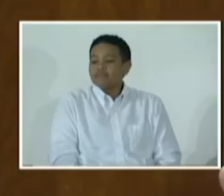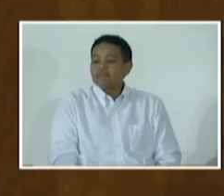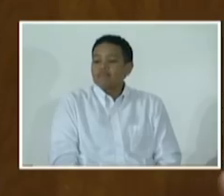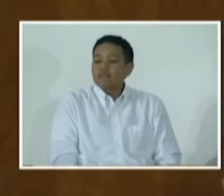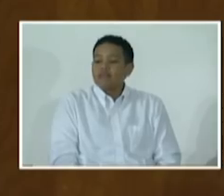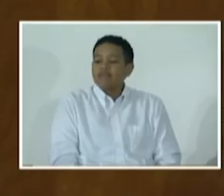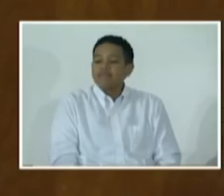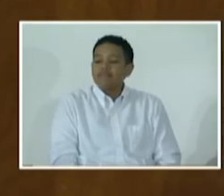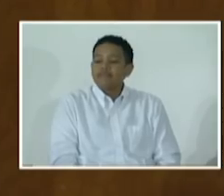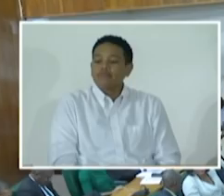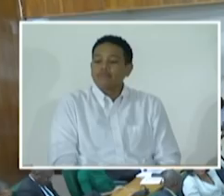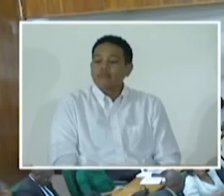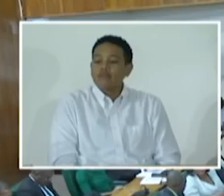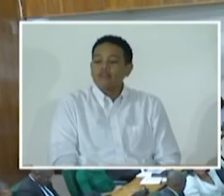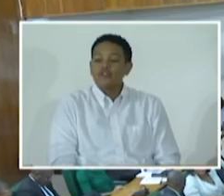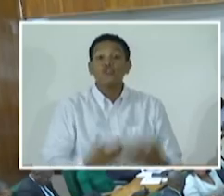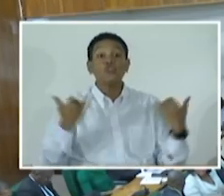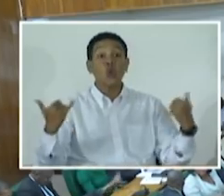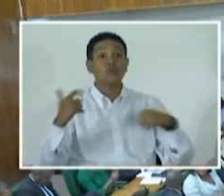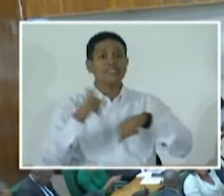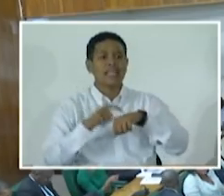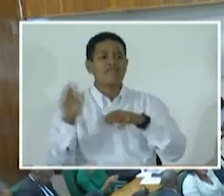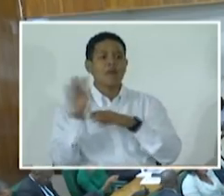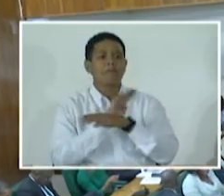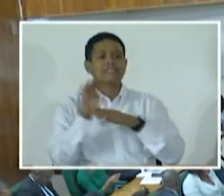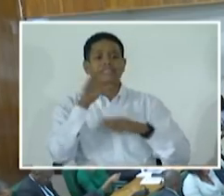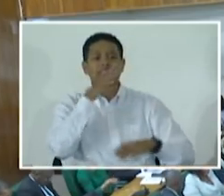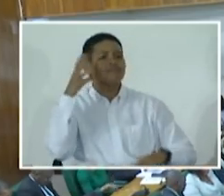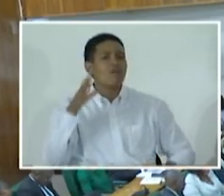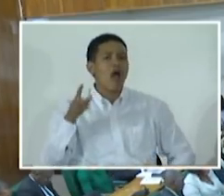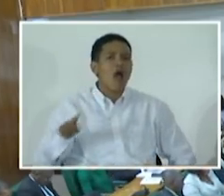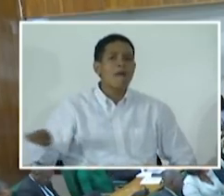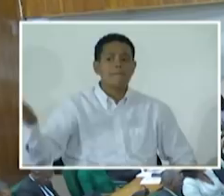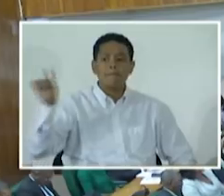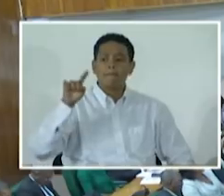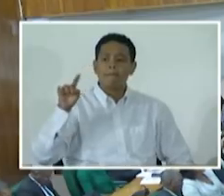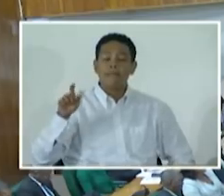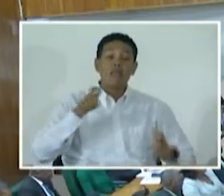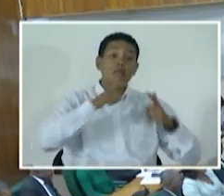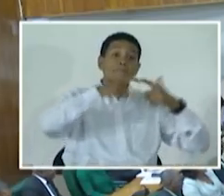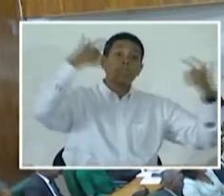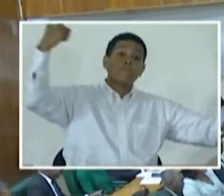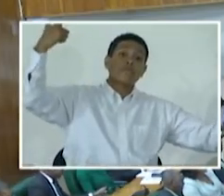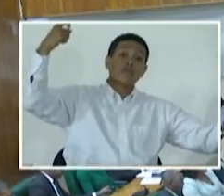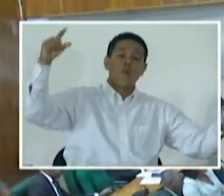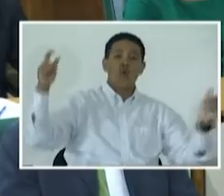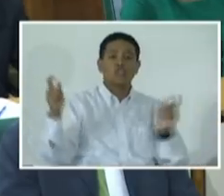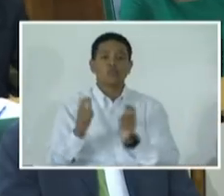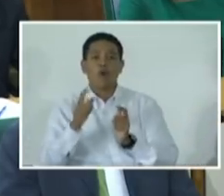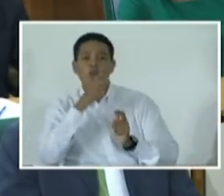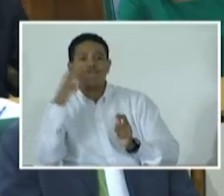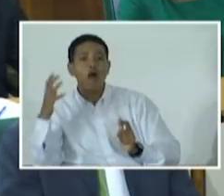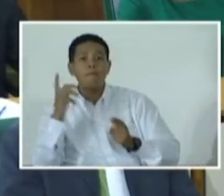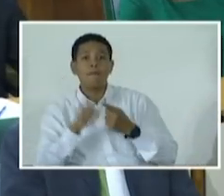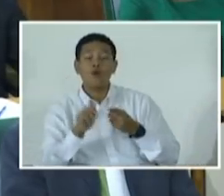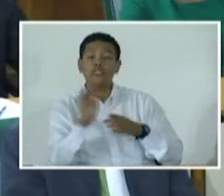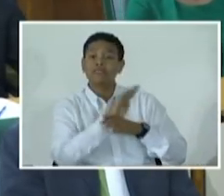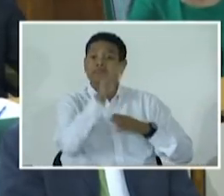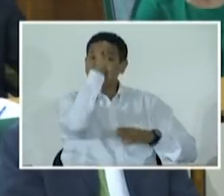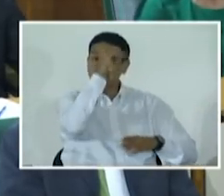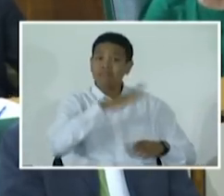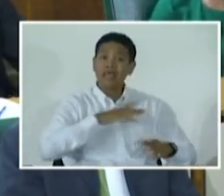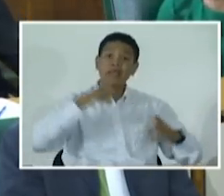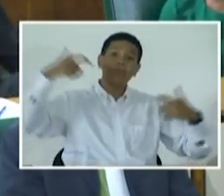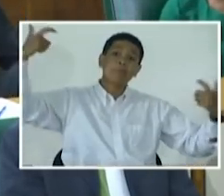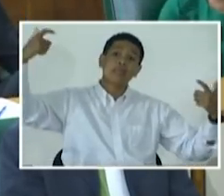projects. Now is the time for enterprising farmers, big or small farmers, and businessmen, big